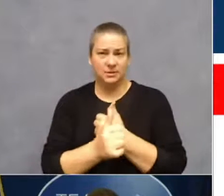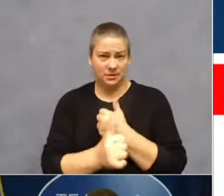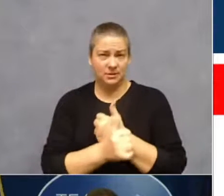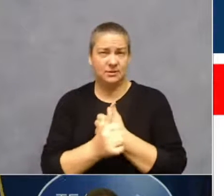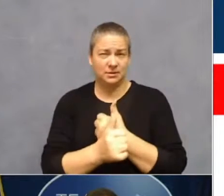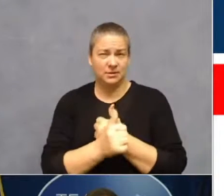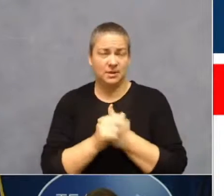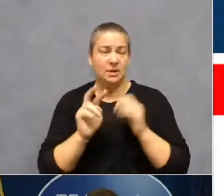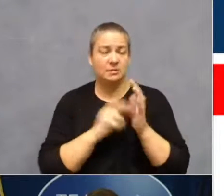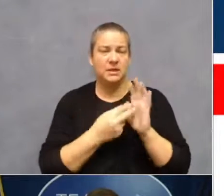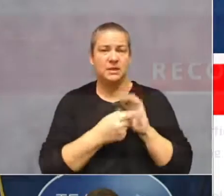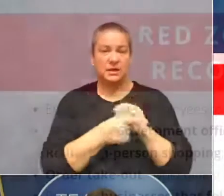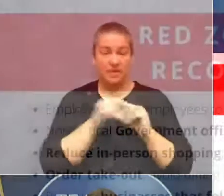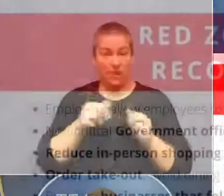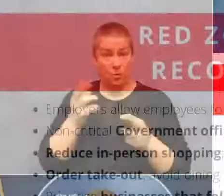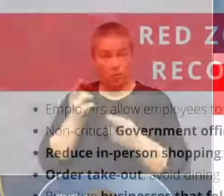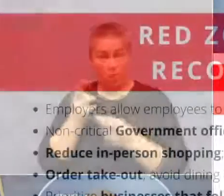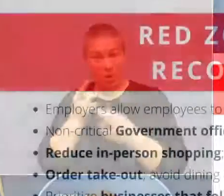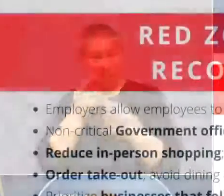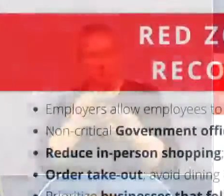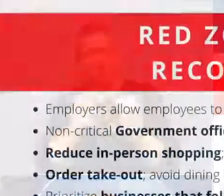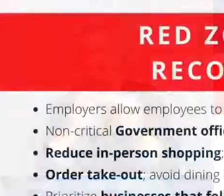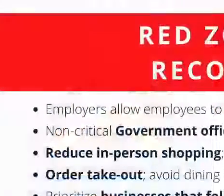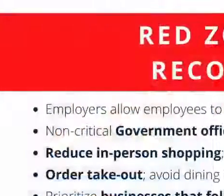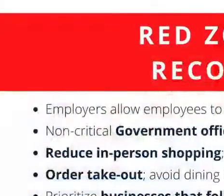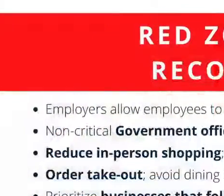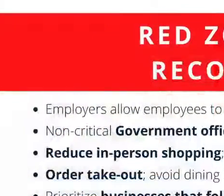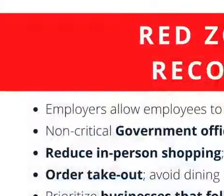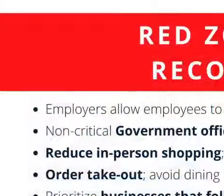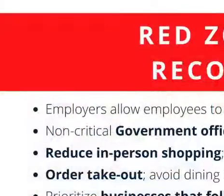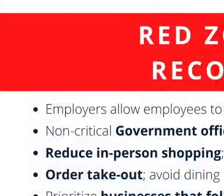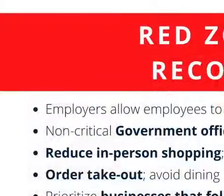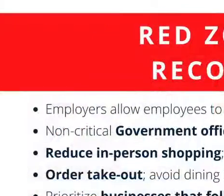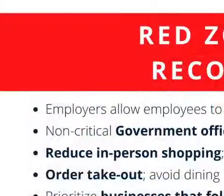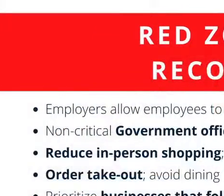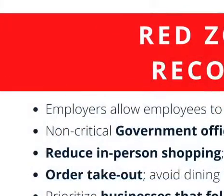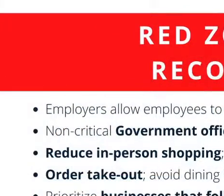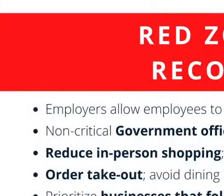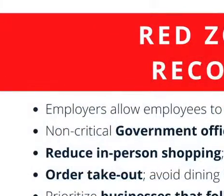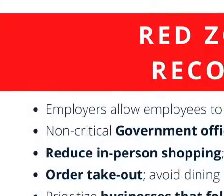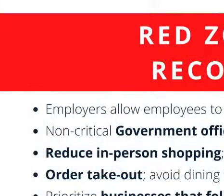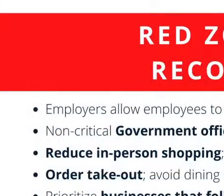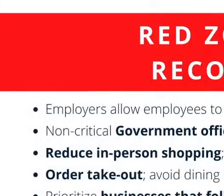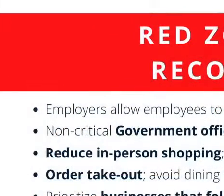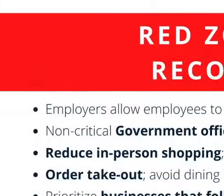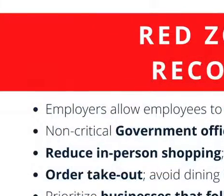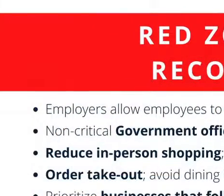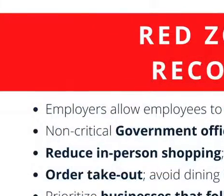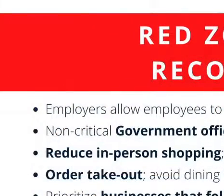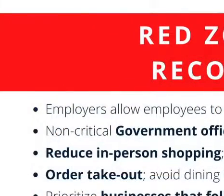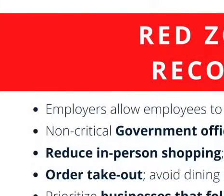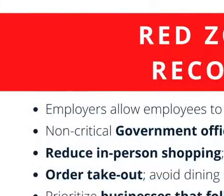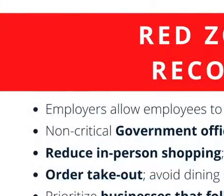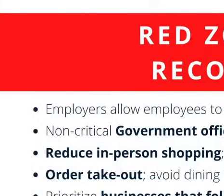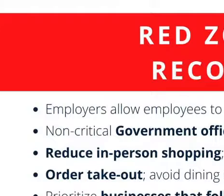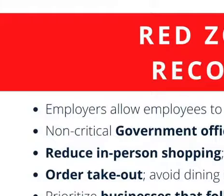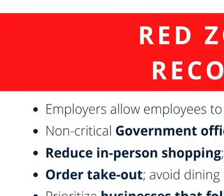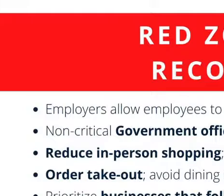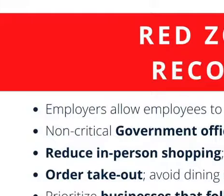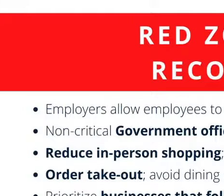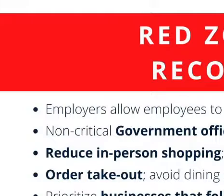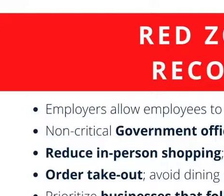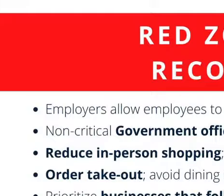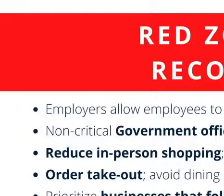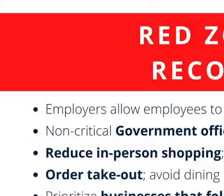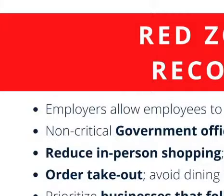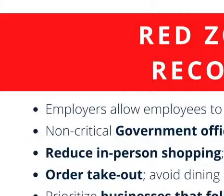These are recommendations on how you can protect yourself. But they are also the steps that a community can take above and beyond the restrictions we have in